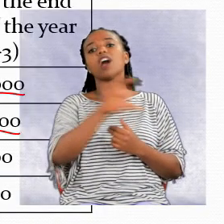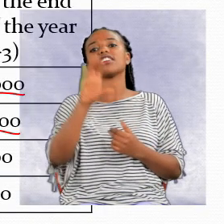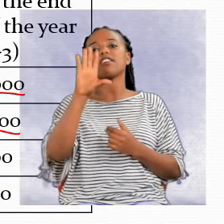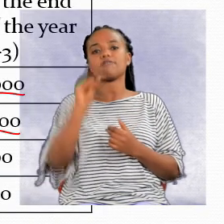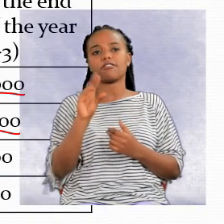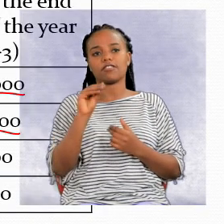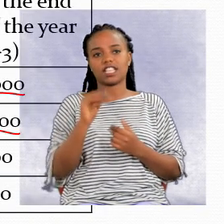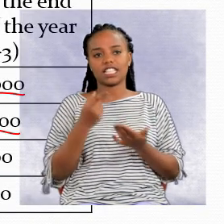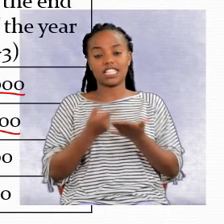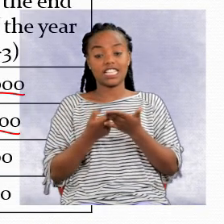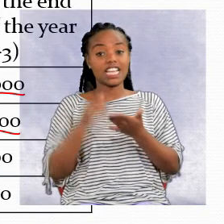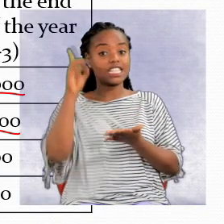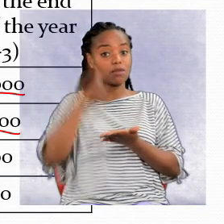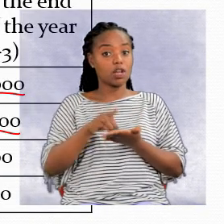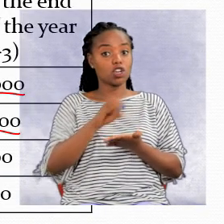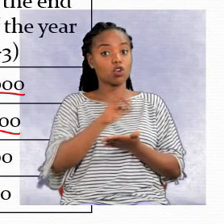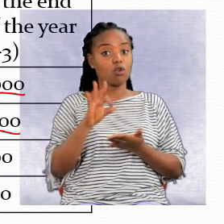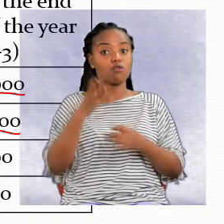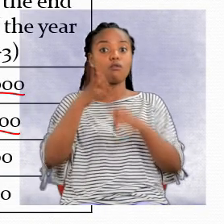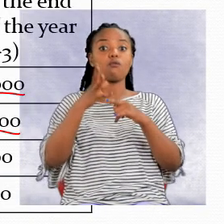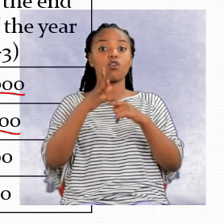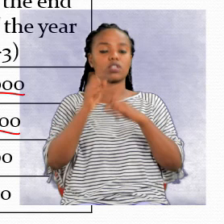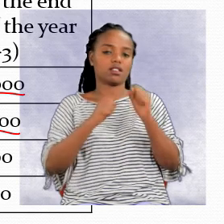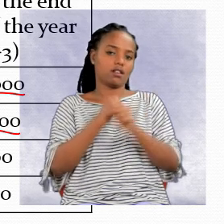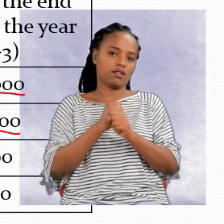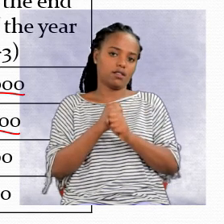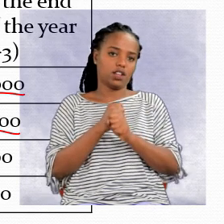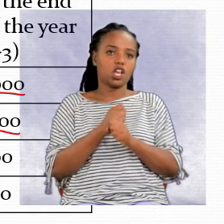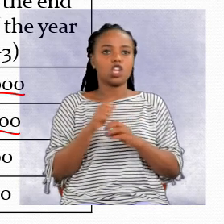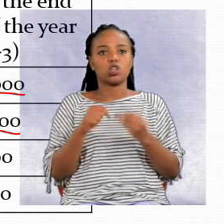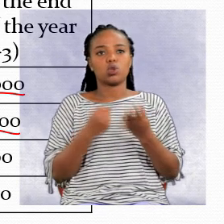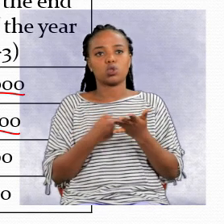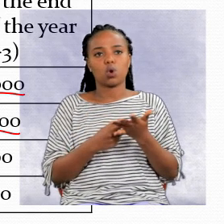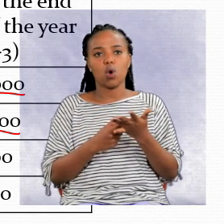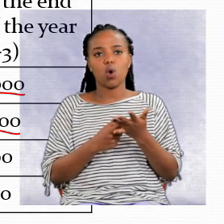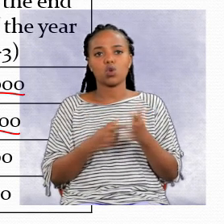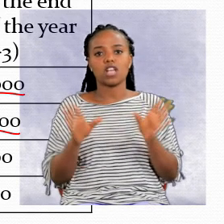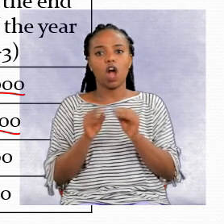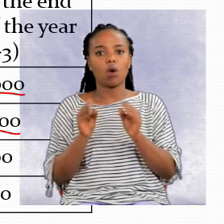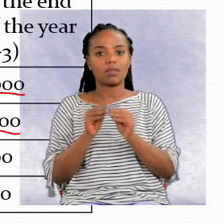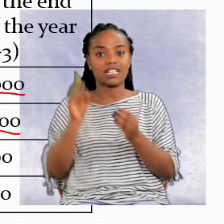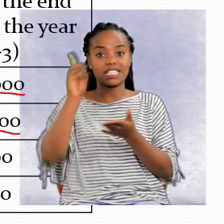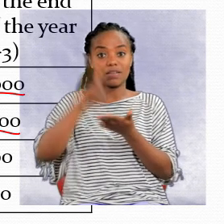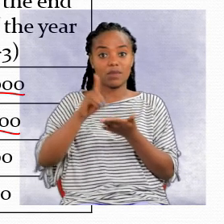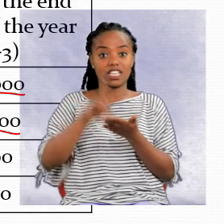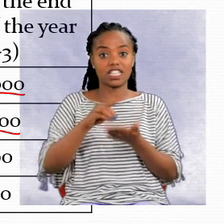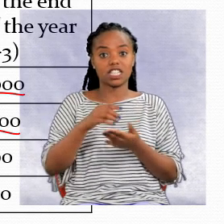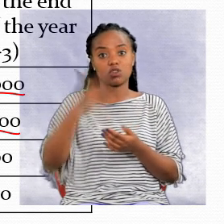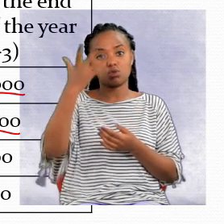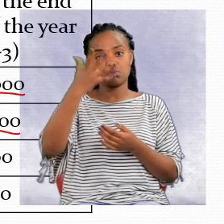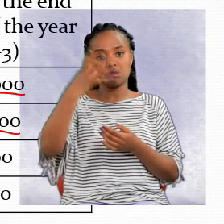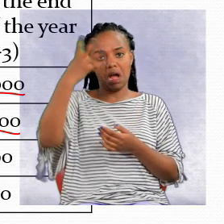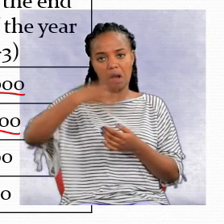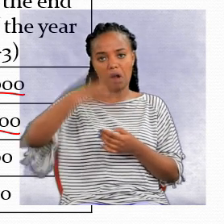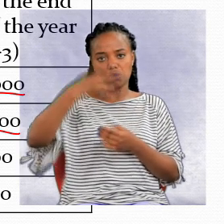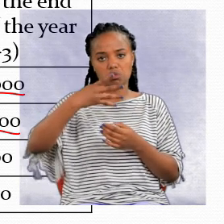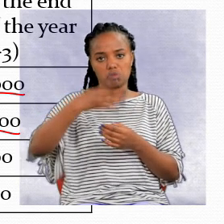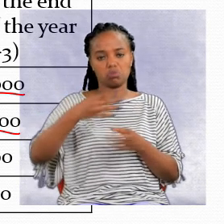a depreciation for fourth year. And then the accumulated depreciation will be the sum of the depreciation for